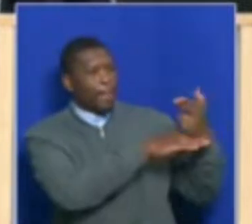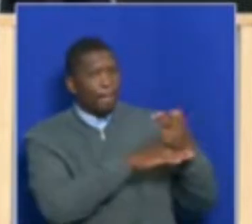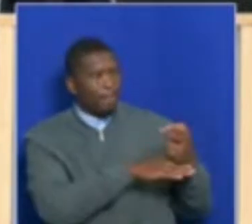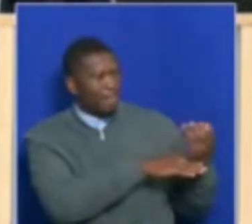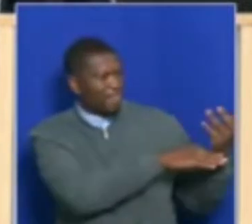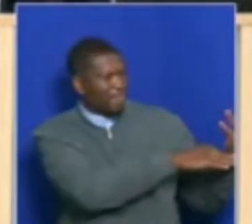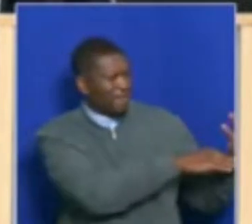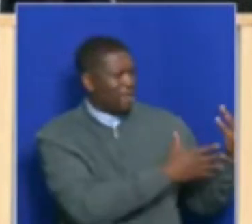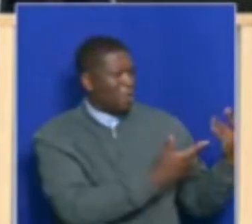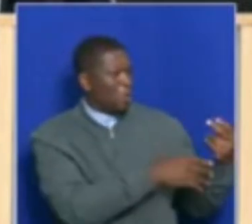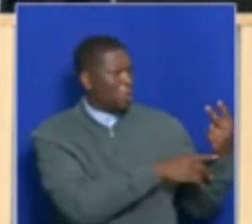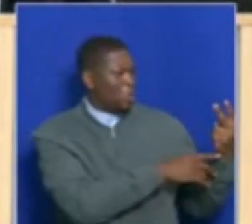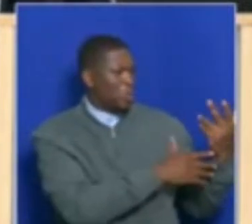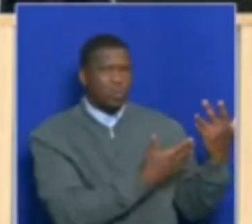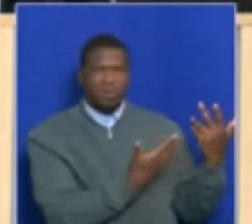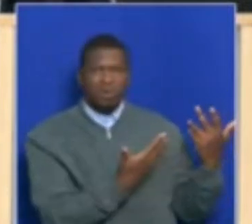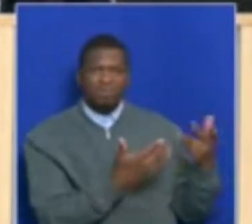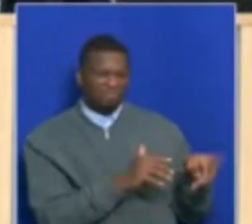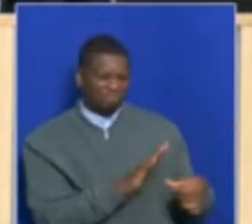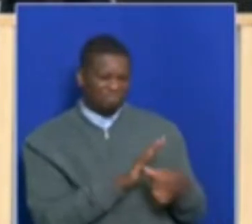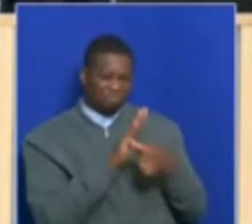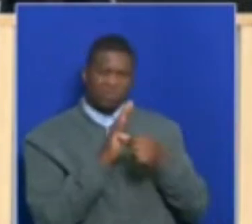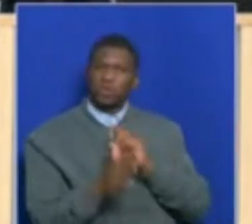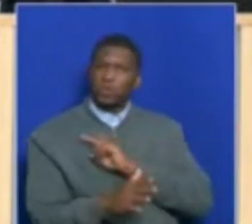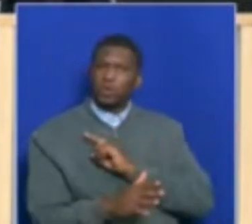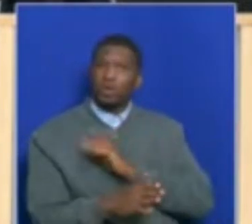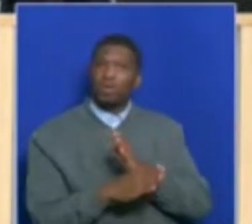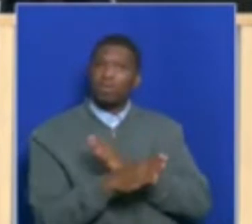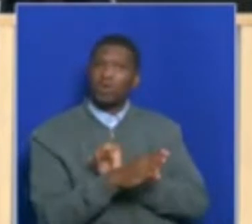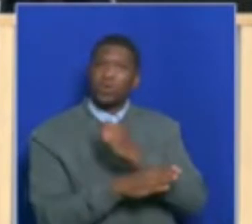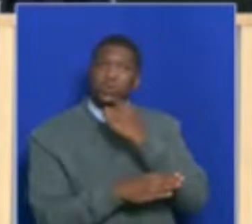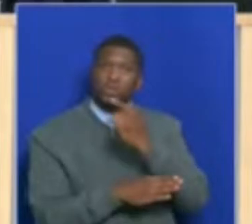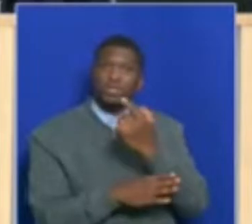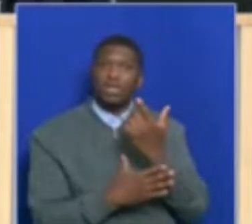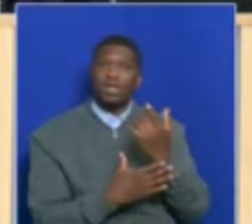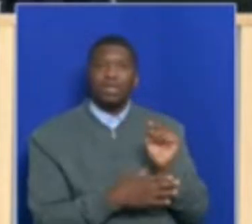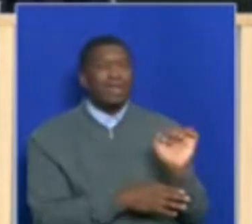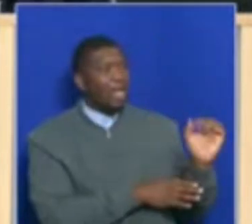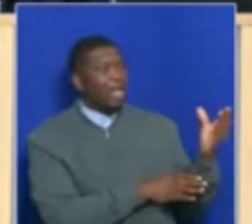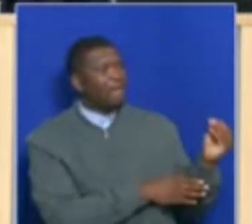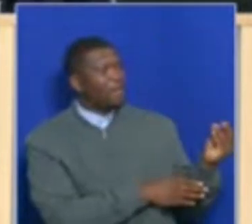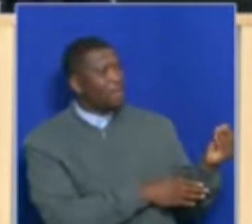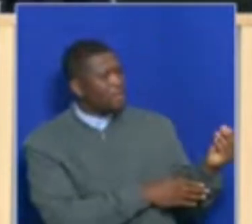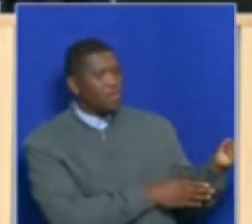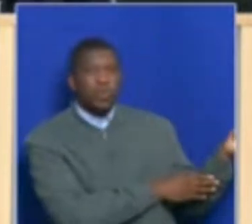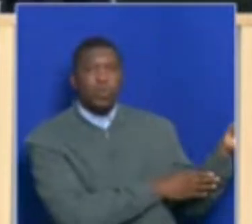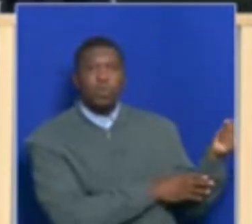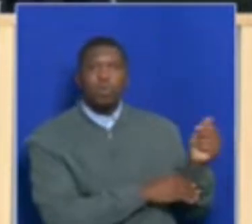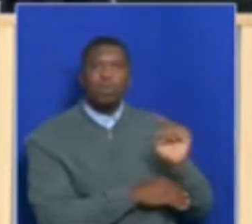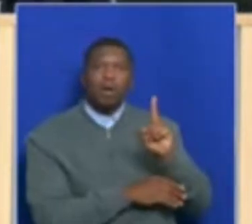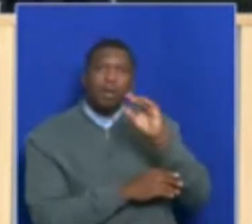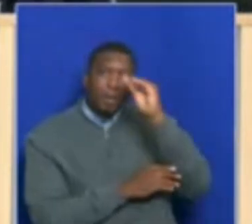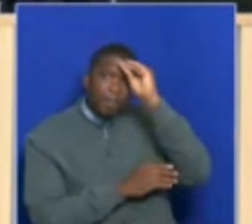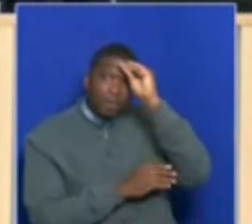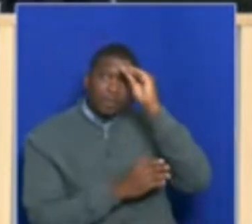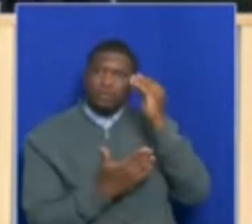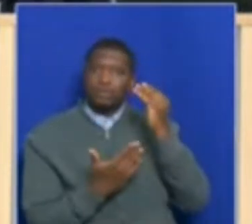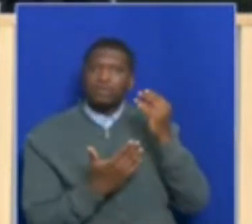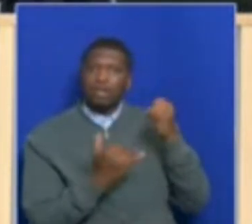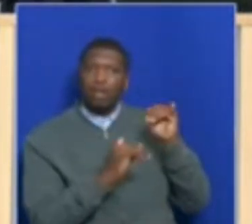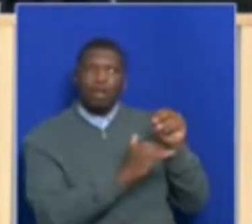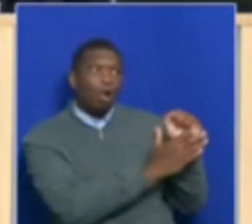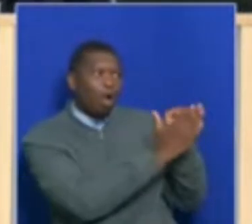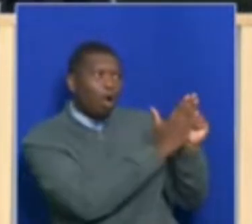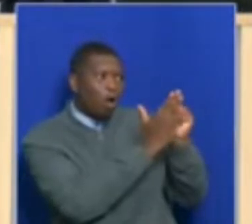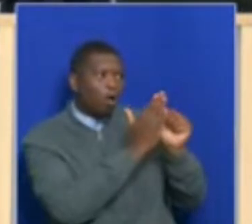Twice you said that far fewer firearms would be found at the scene. Like you said, for example, 9